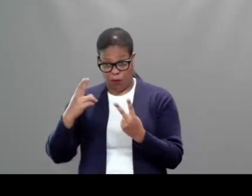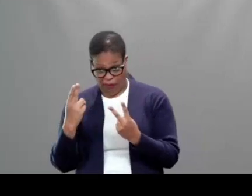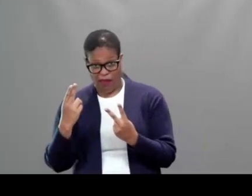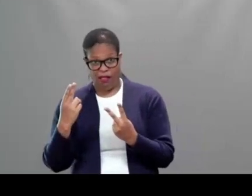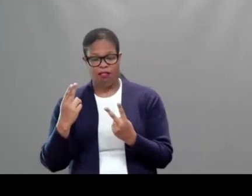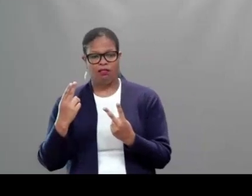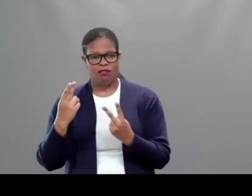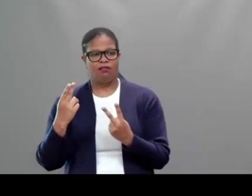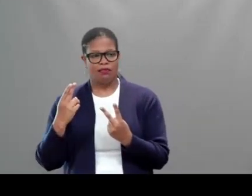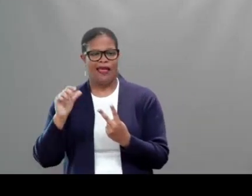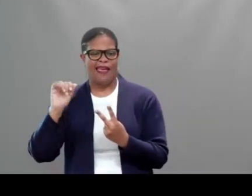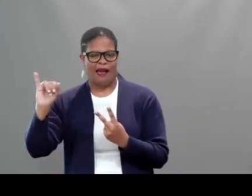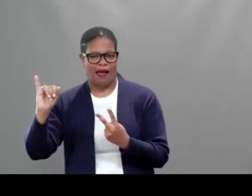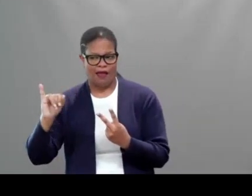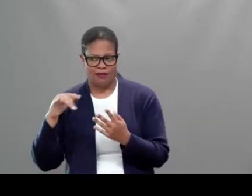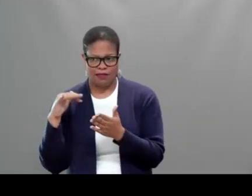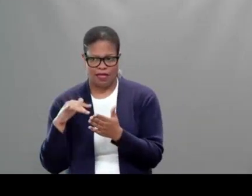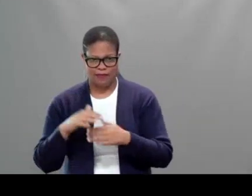looking at the AI.